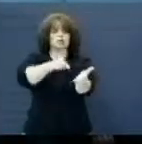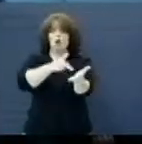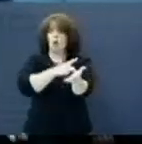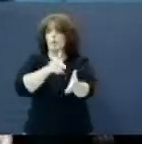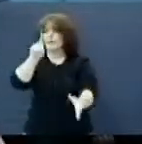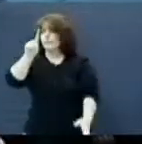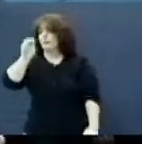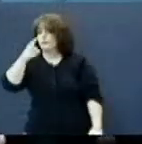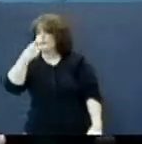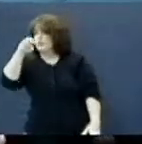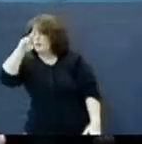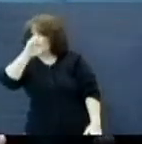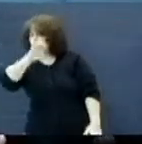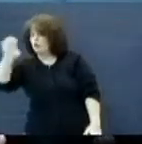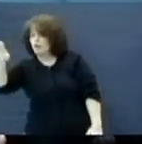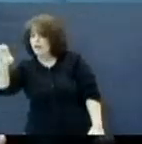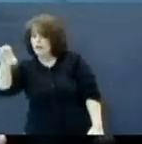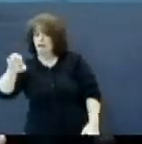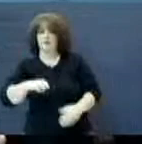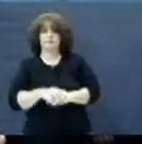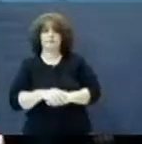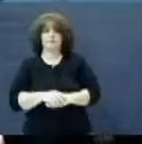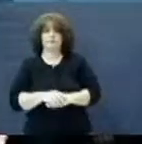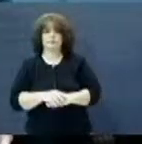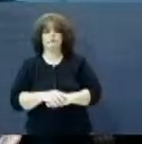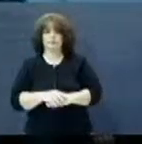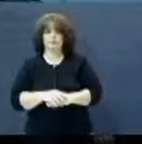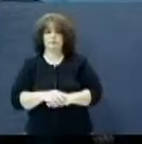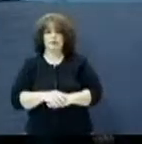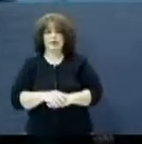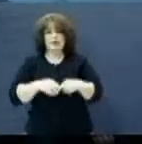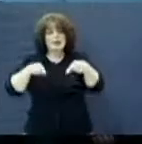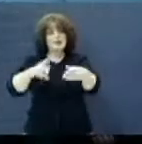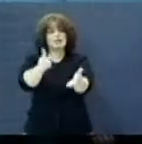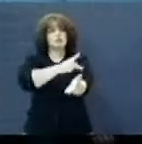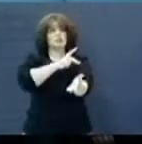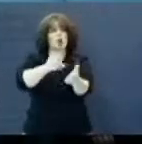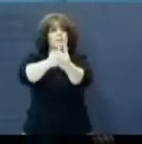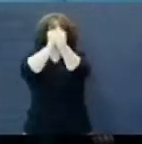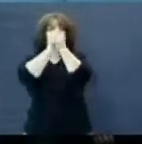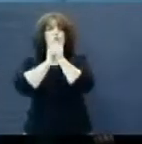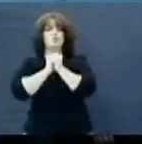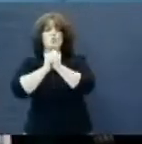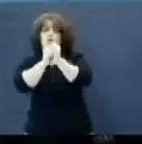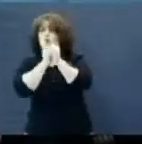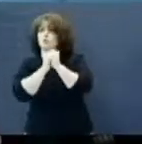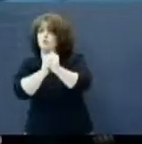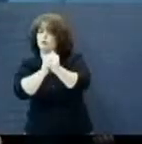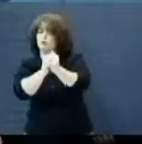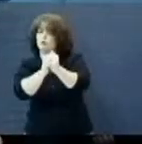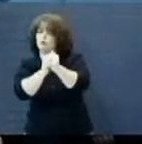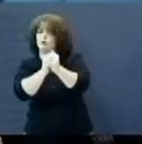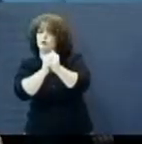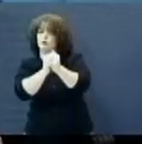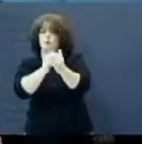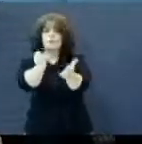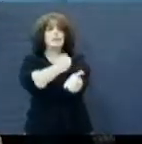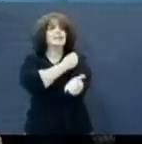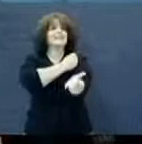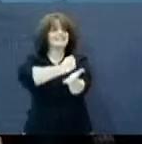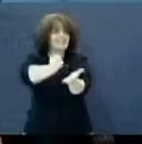the songs of degrees. This is a psalm that the worshipers would sing as they went to Jerusalem